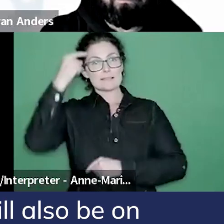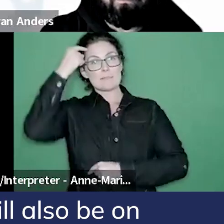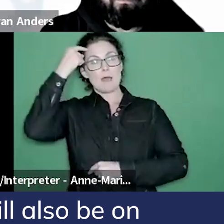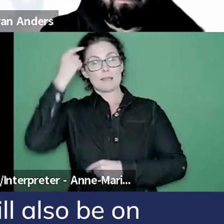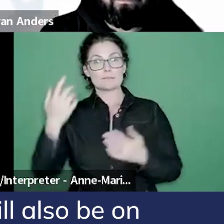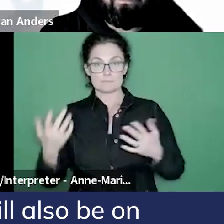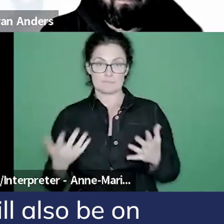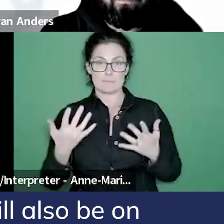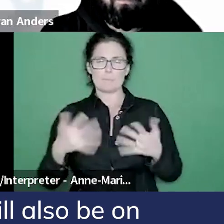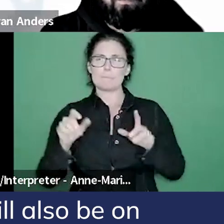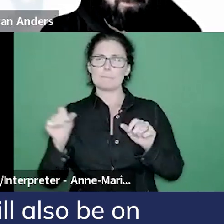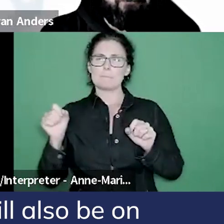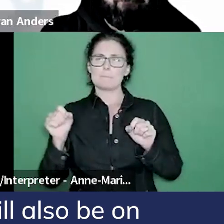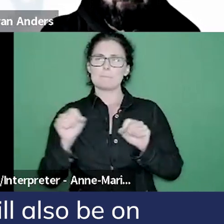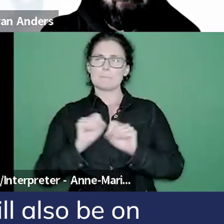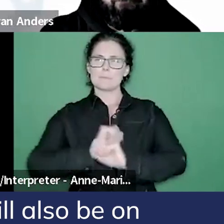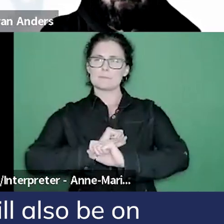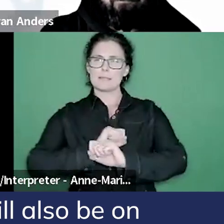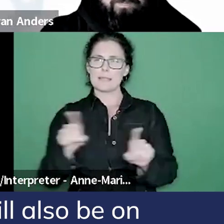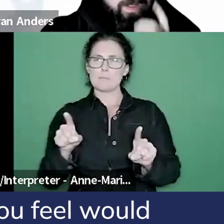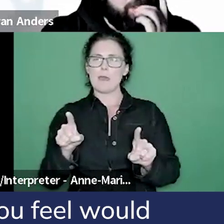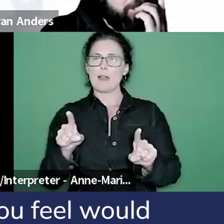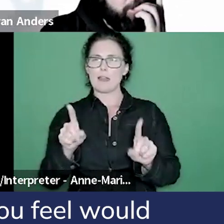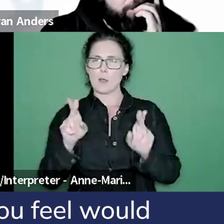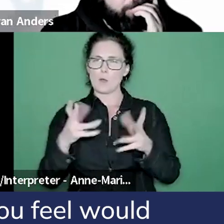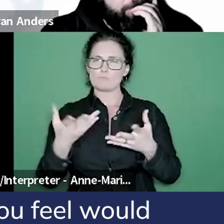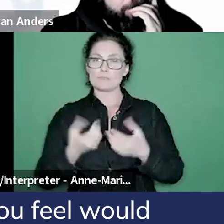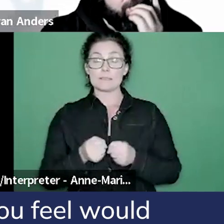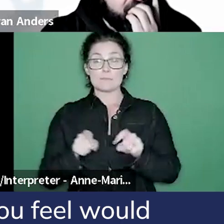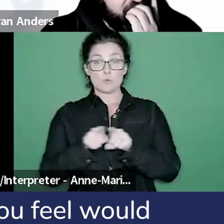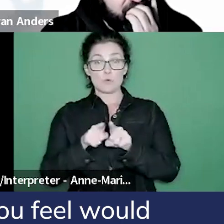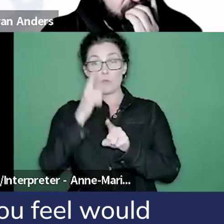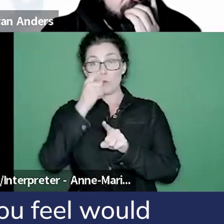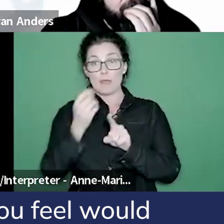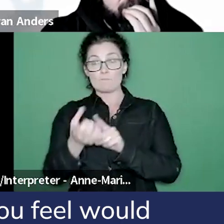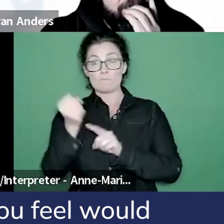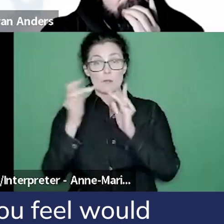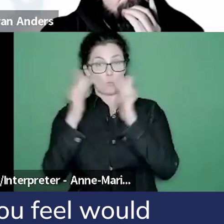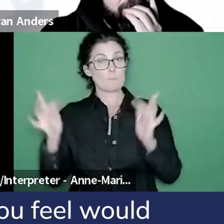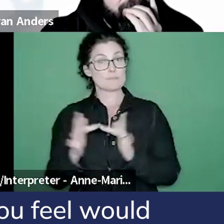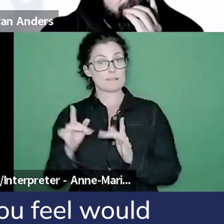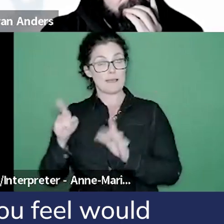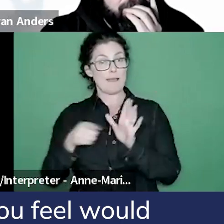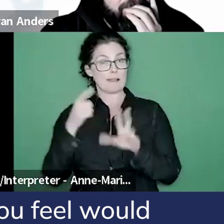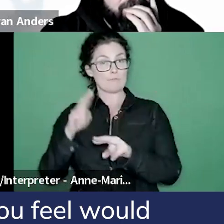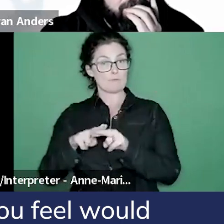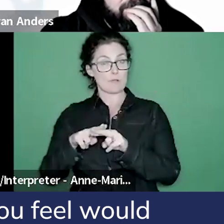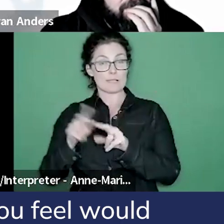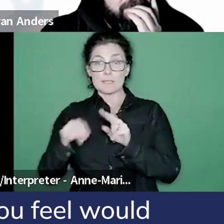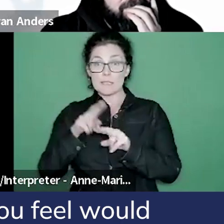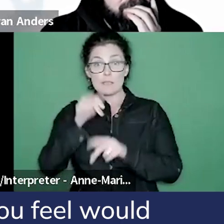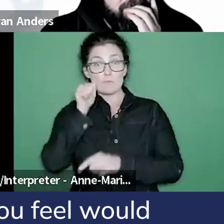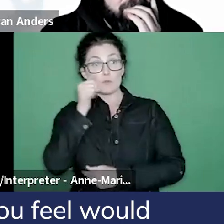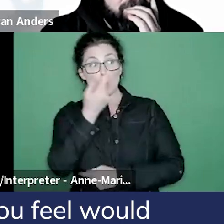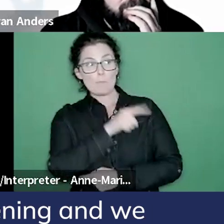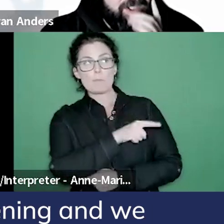an email, but it will also be on the Anna Freud website as well. And please do share it with anyone that you feel would find it useful